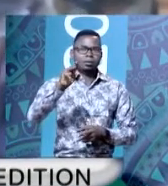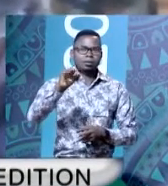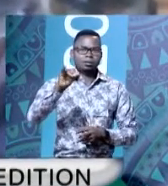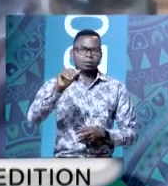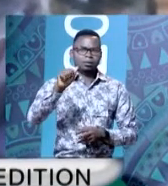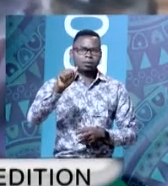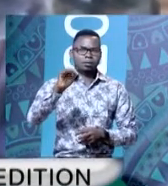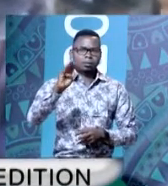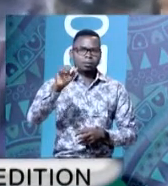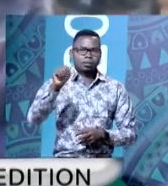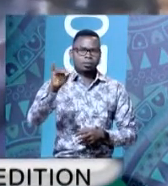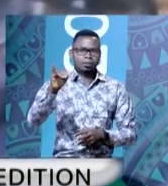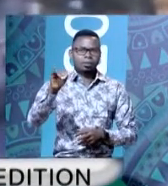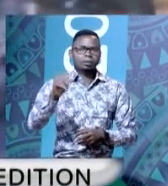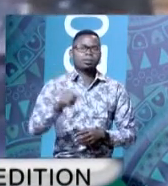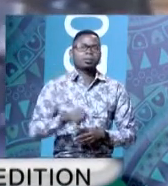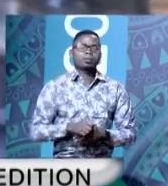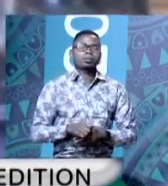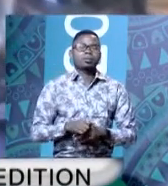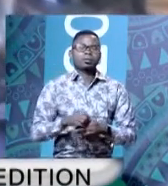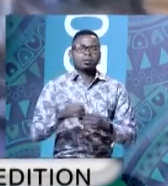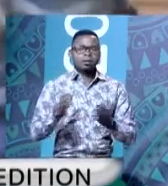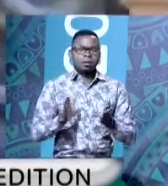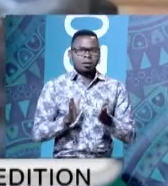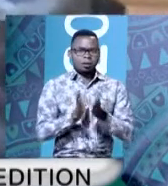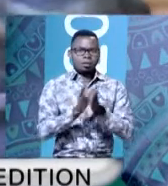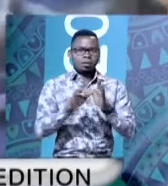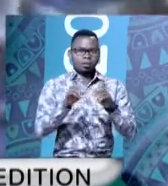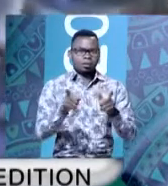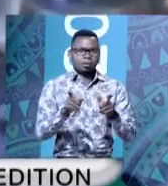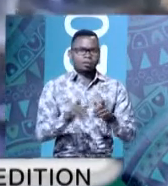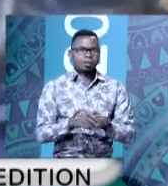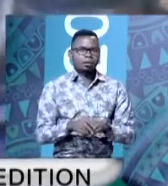now, His Excellency, can you please...